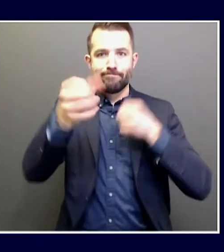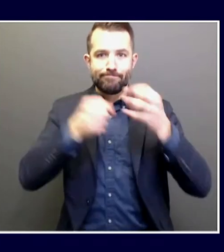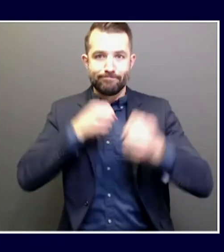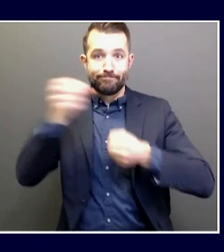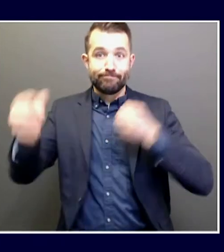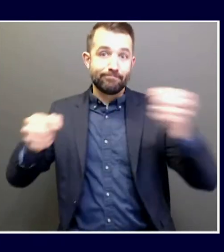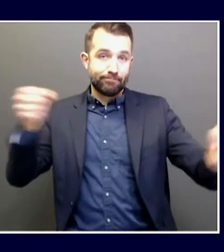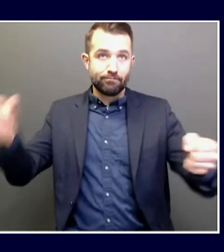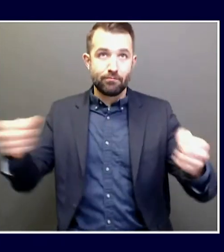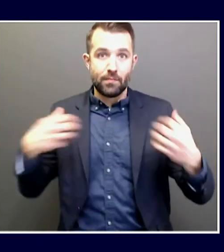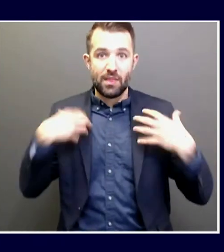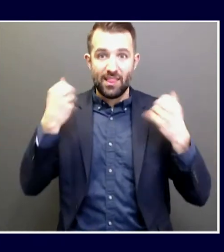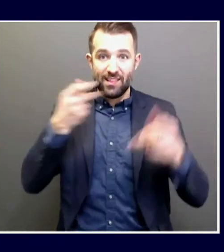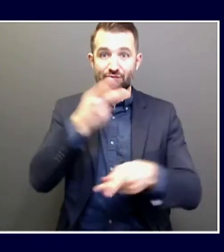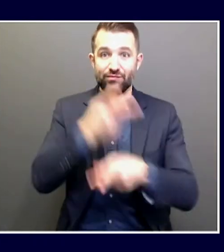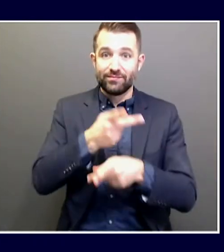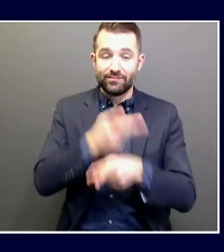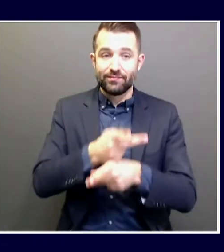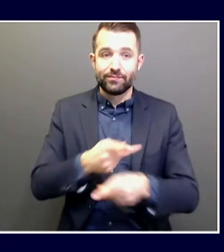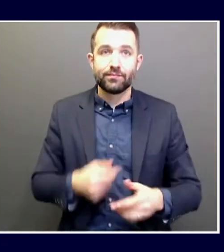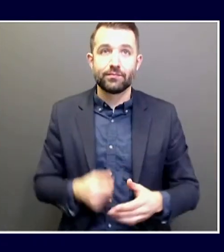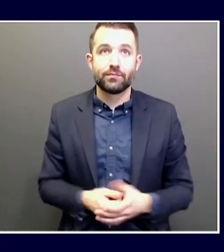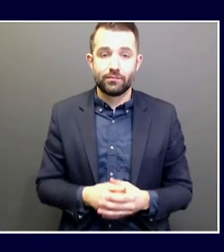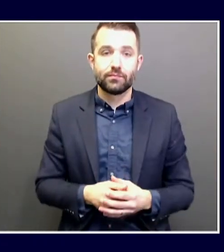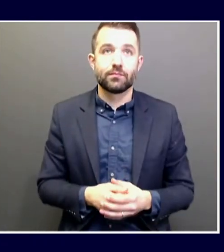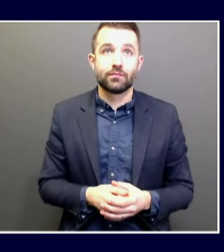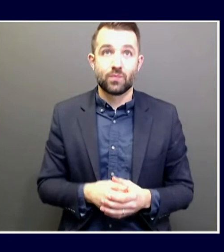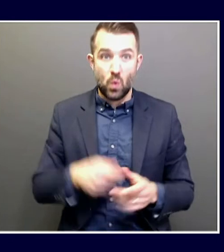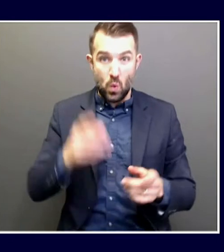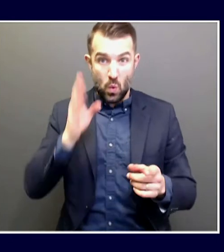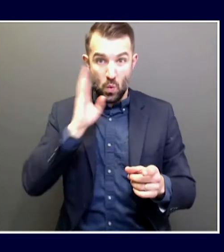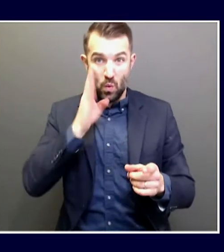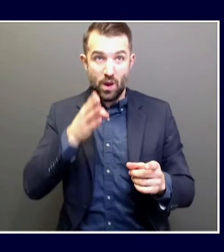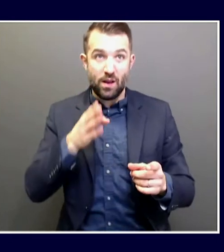of deploying additional members to help out with testing?